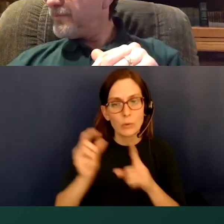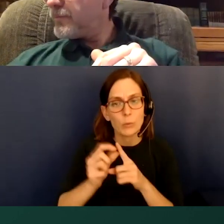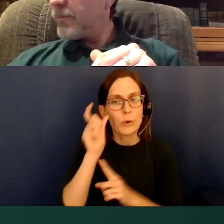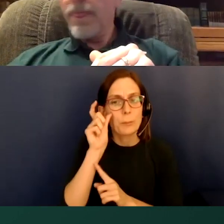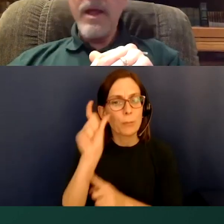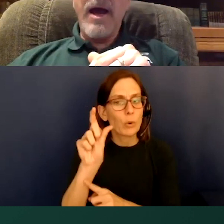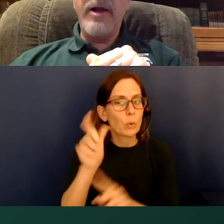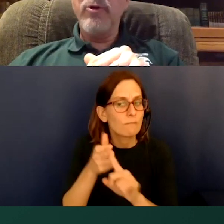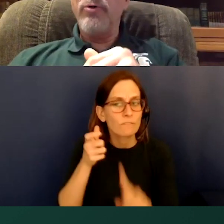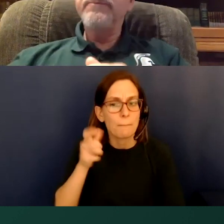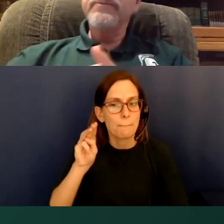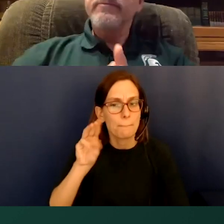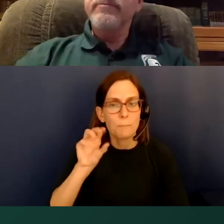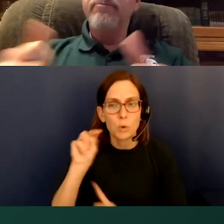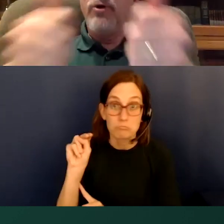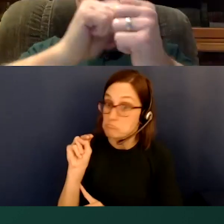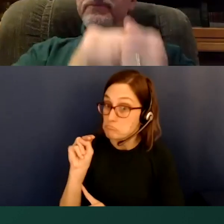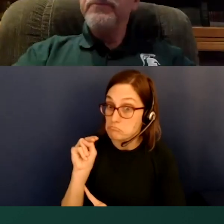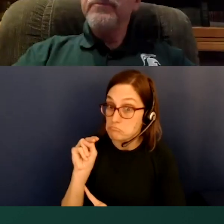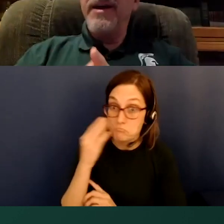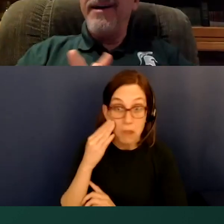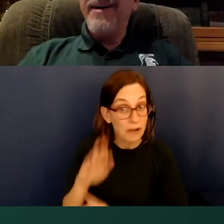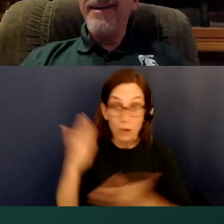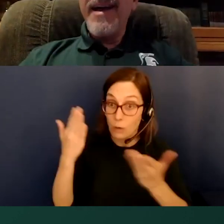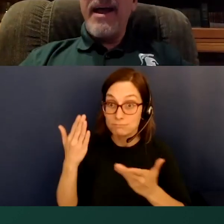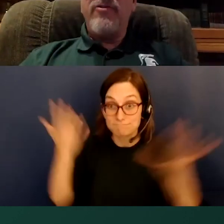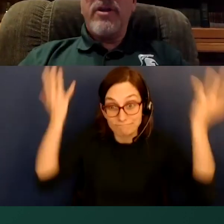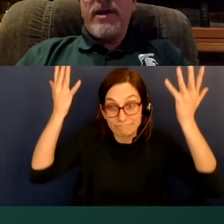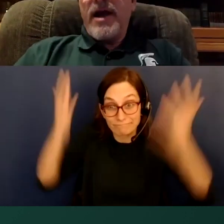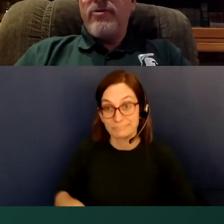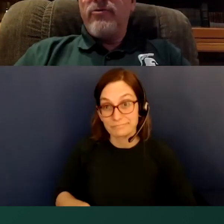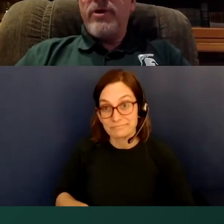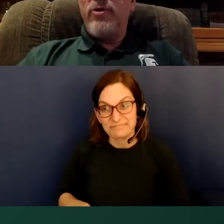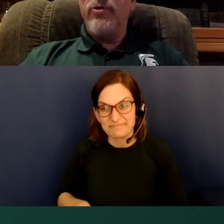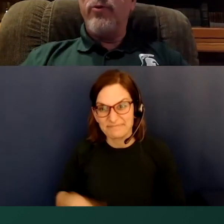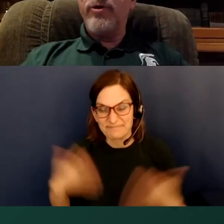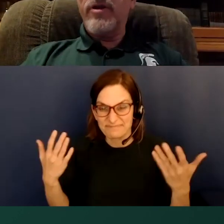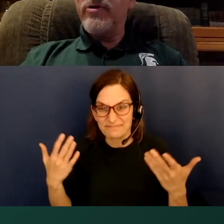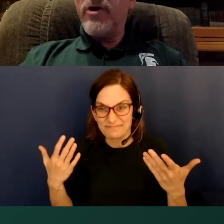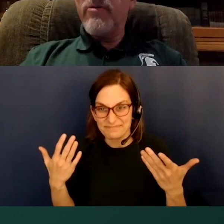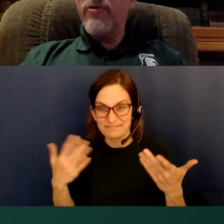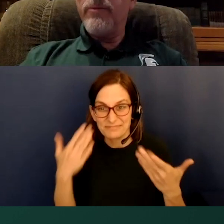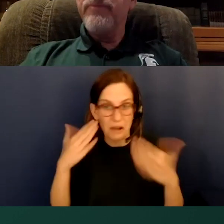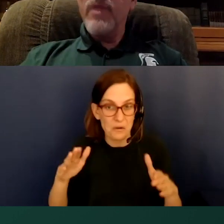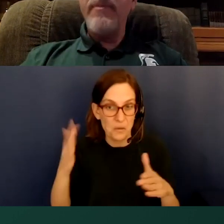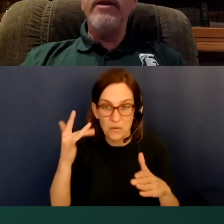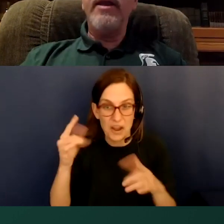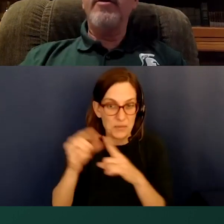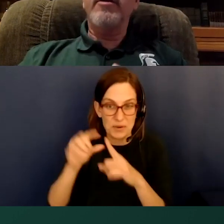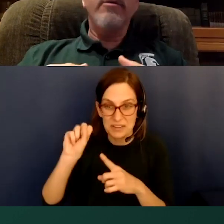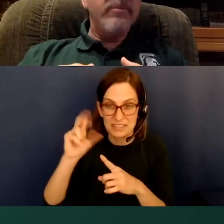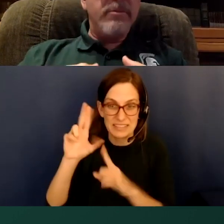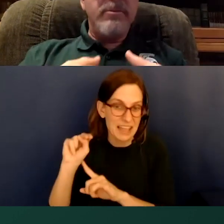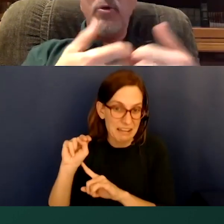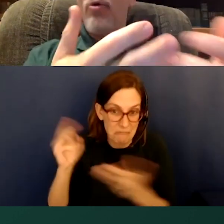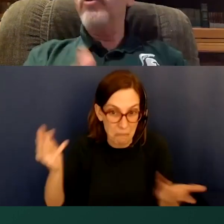from? I don't know. Boom. It's just like I don't really know where the word sun comes from. I mean, it